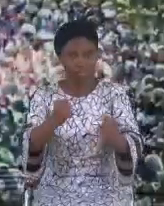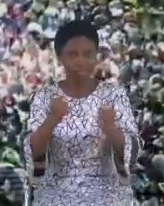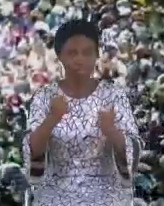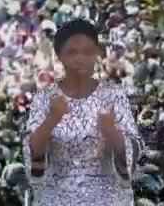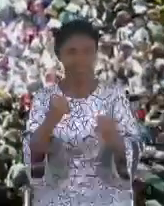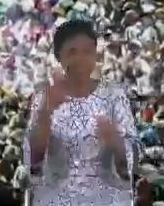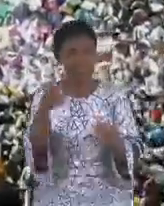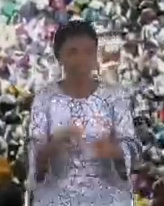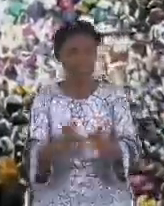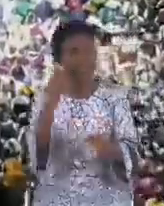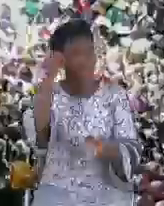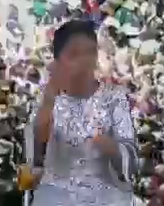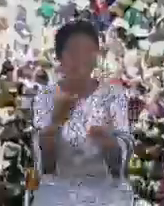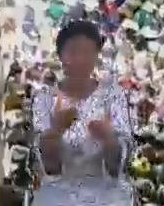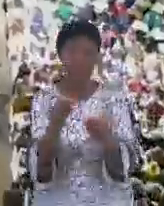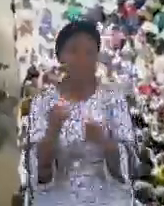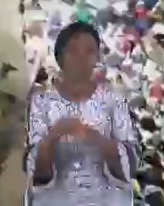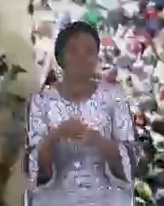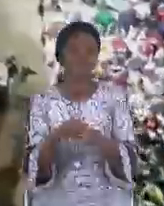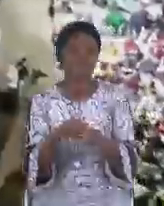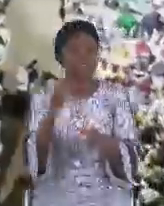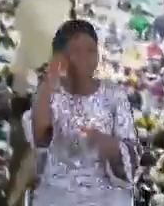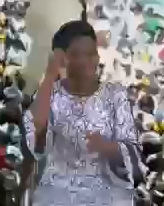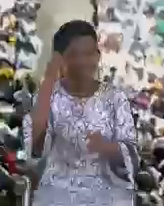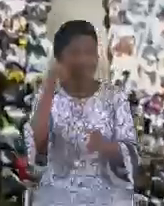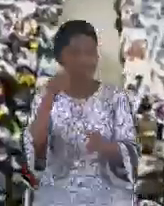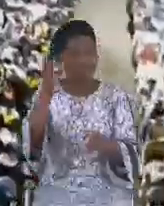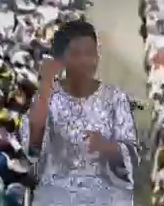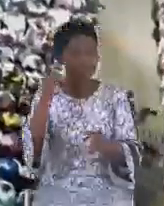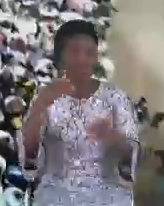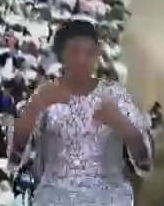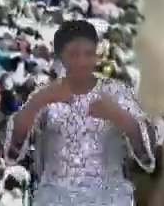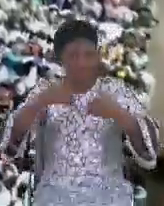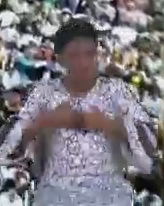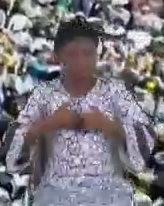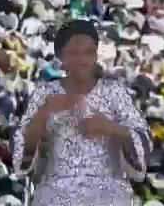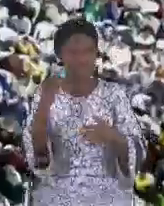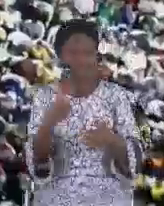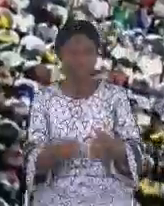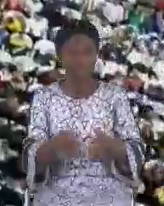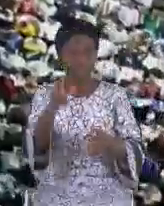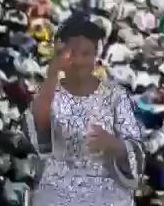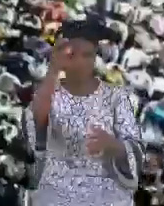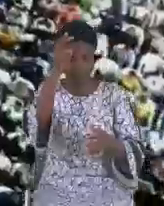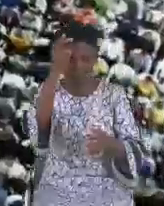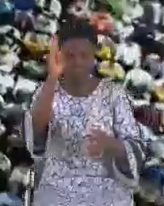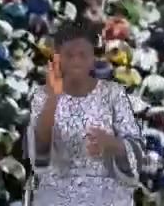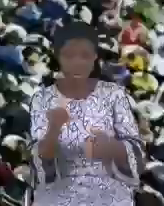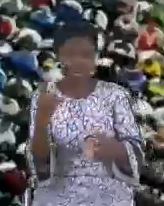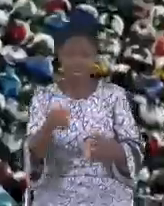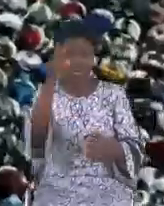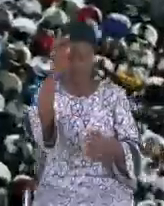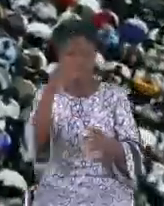the way he wanted. He was possessed of the devil, by the devil. But now, and